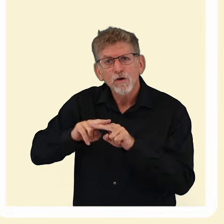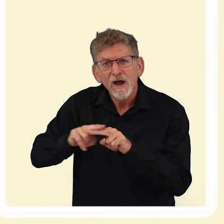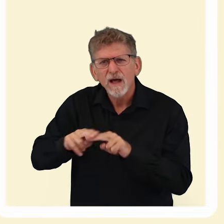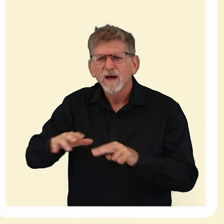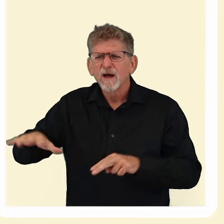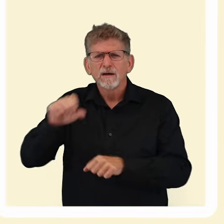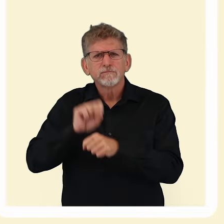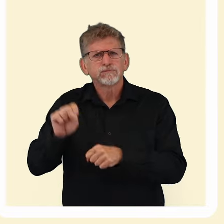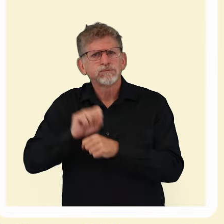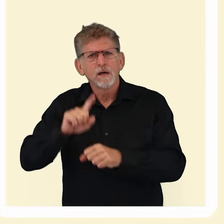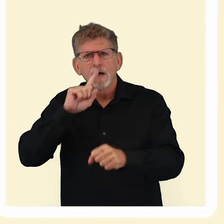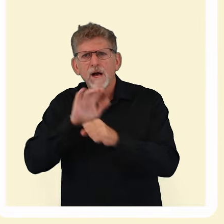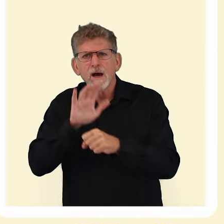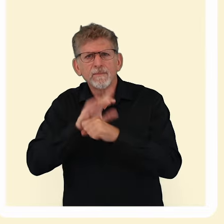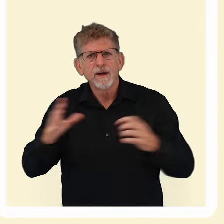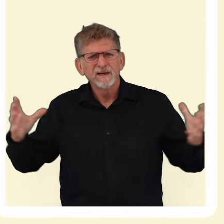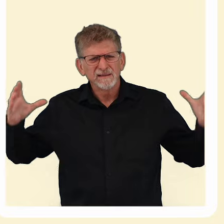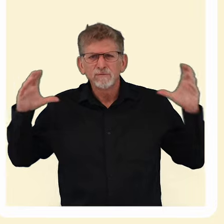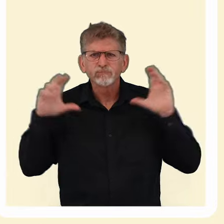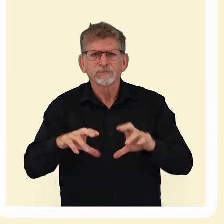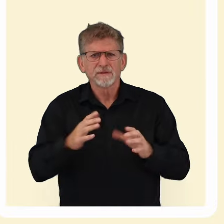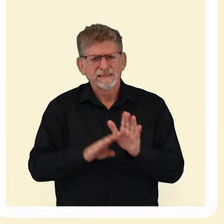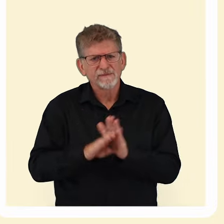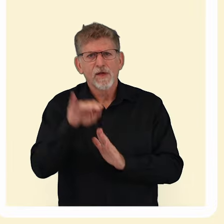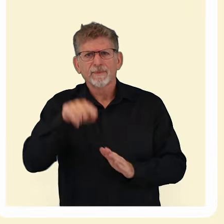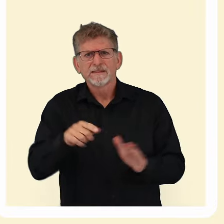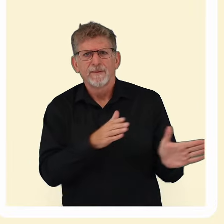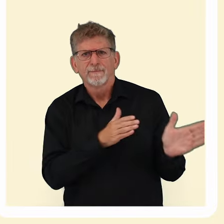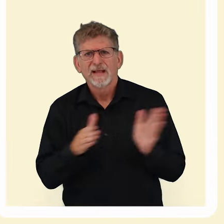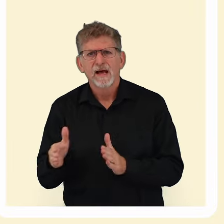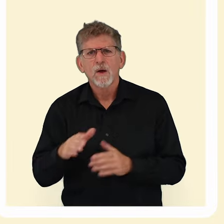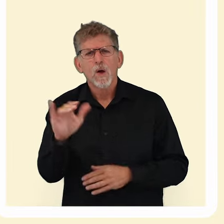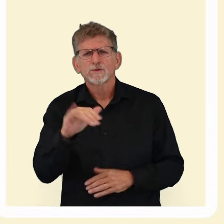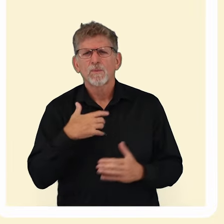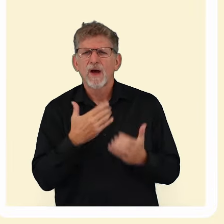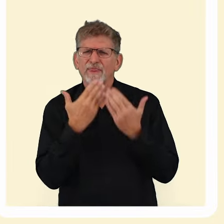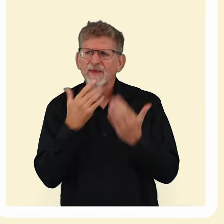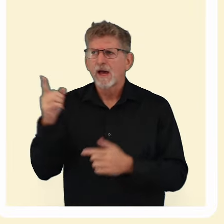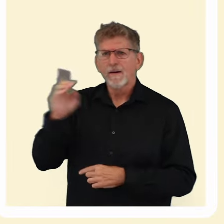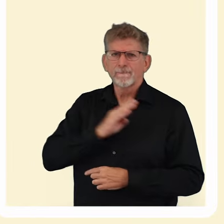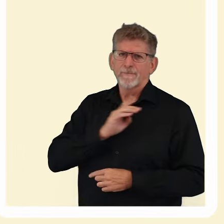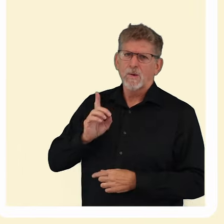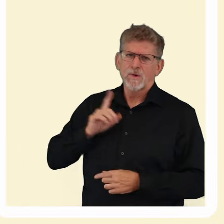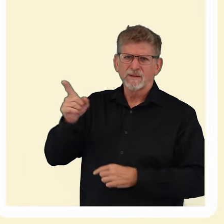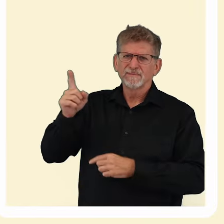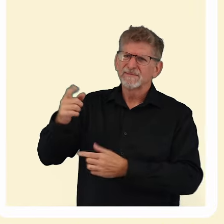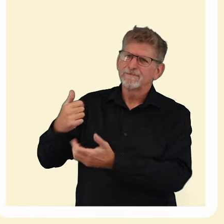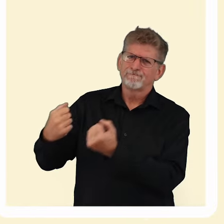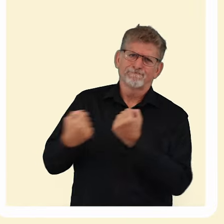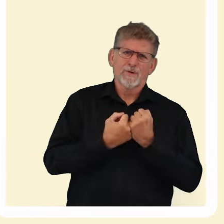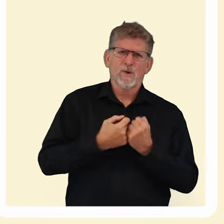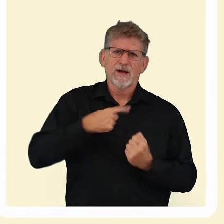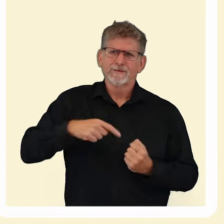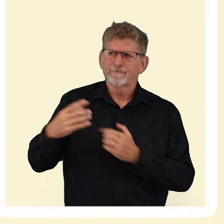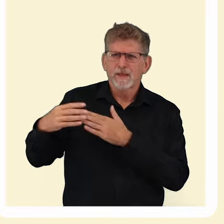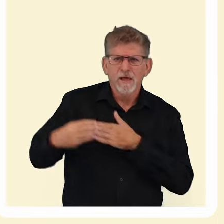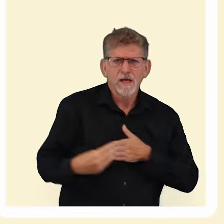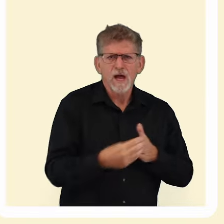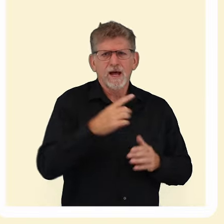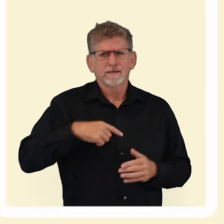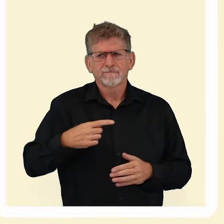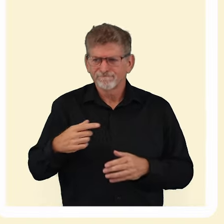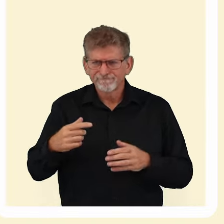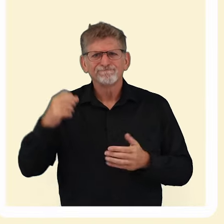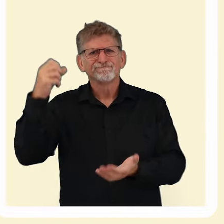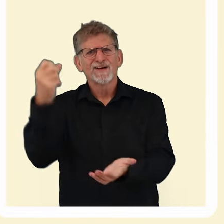put into developing this plan. But also, I want to thank the board for supporting us, for guiding us, and approving